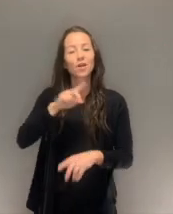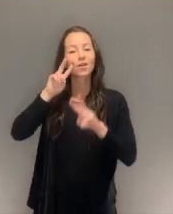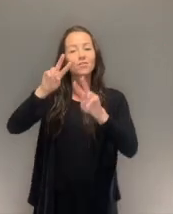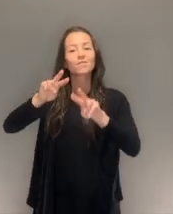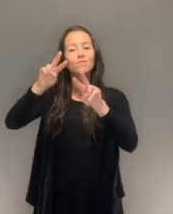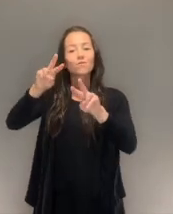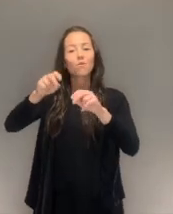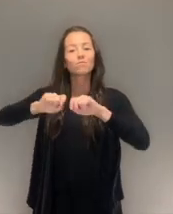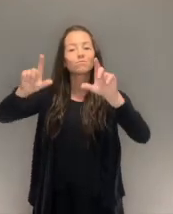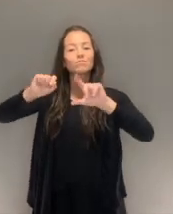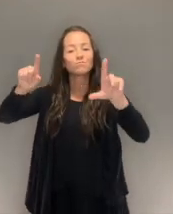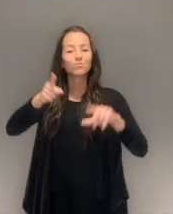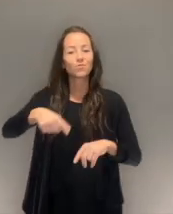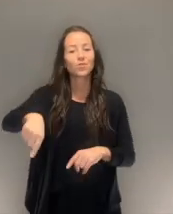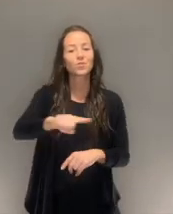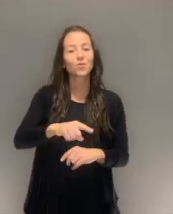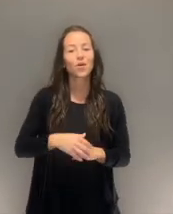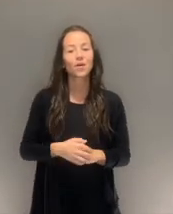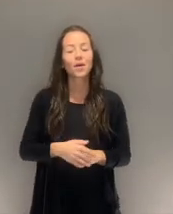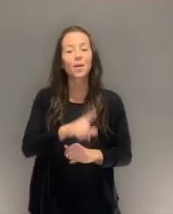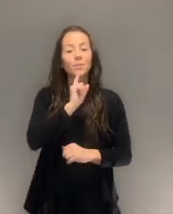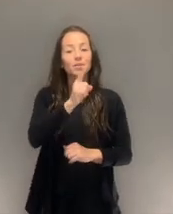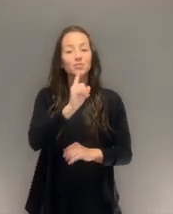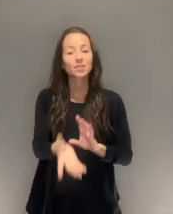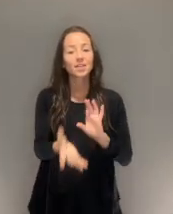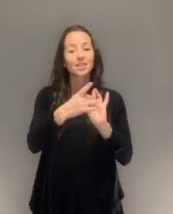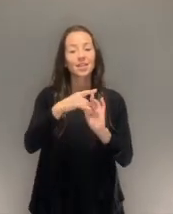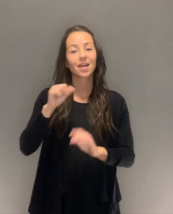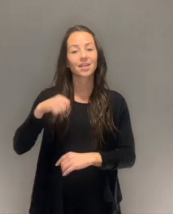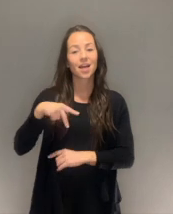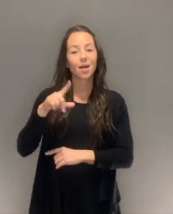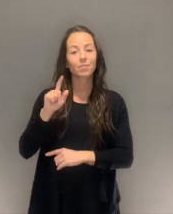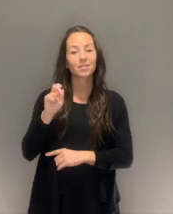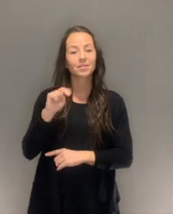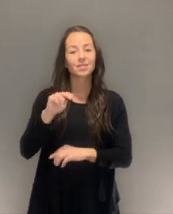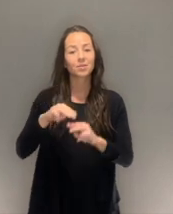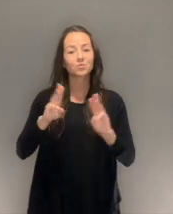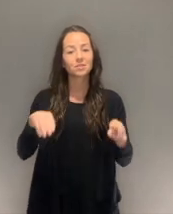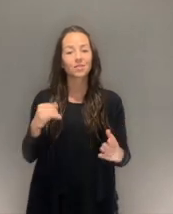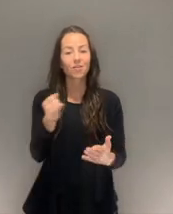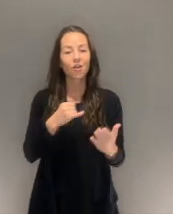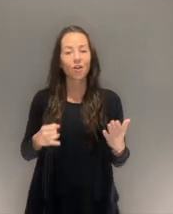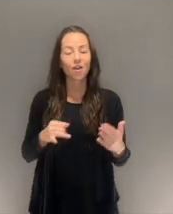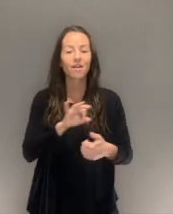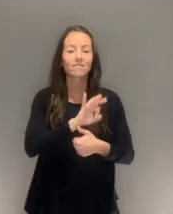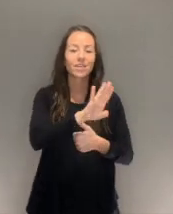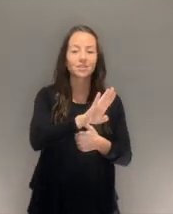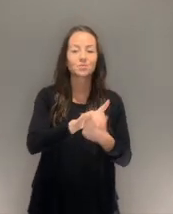soon. Make sure you follow the Appleton Museum of Art on Facebook, Twitter, and Instagram.